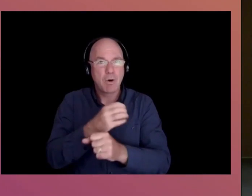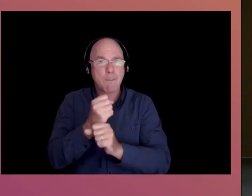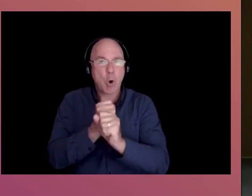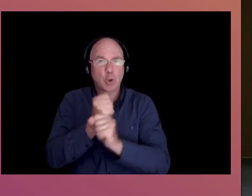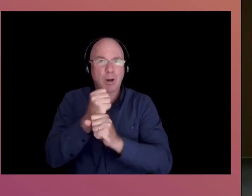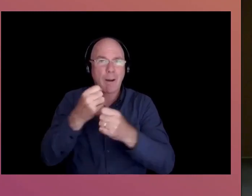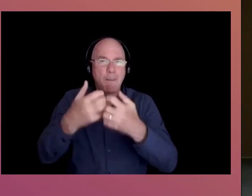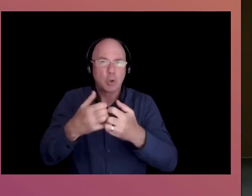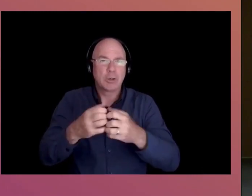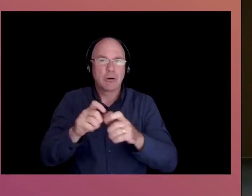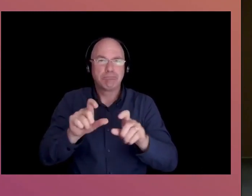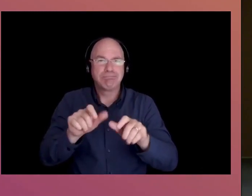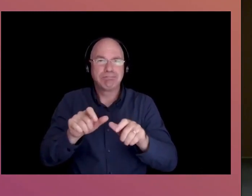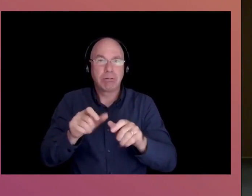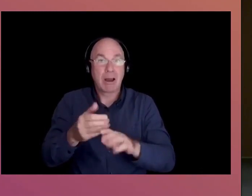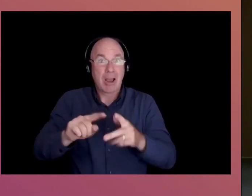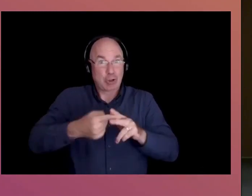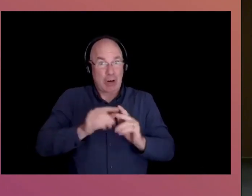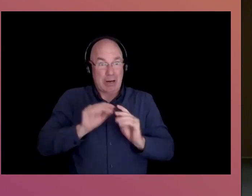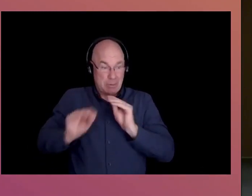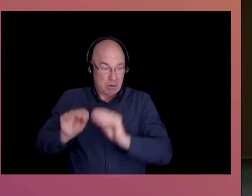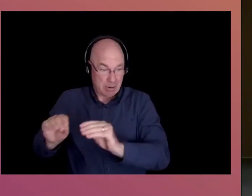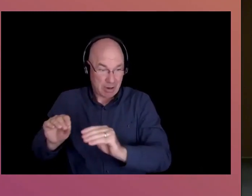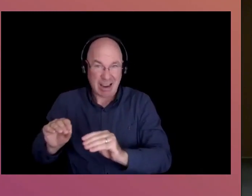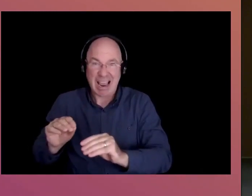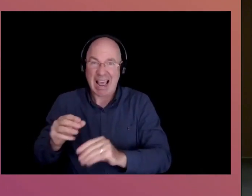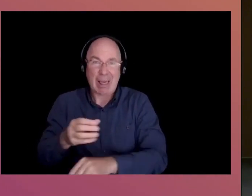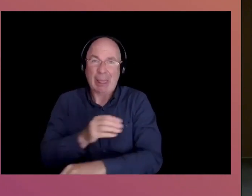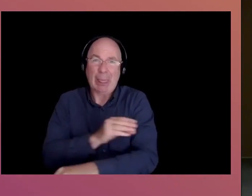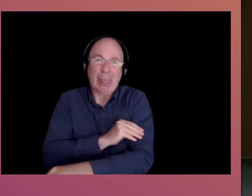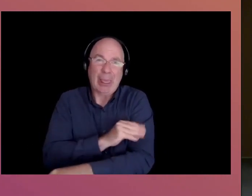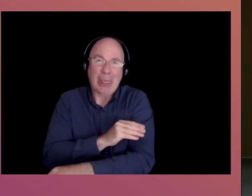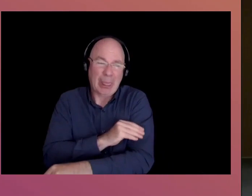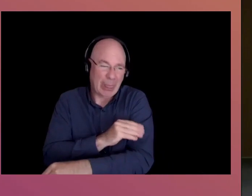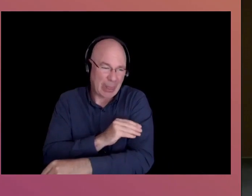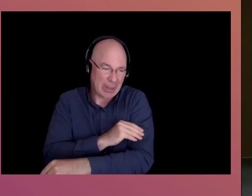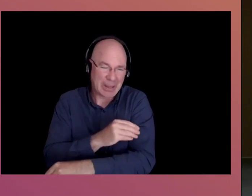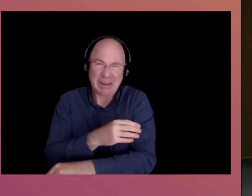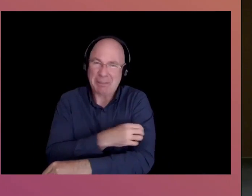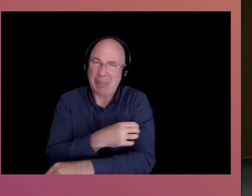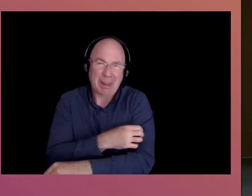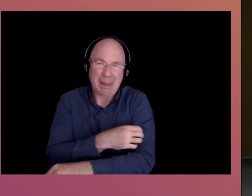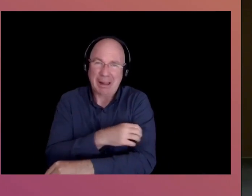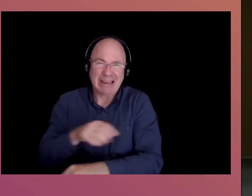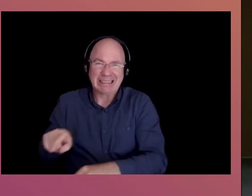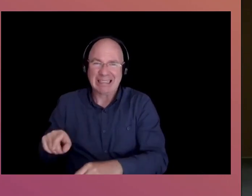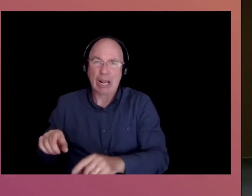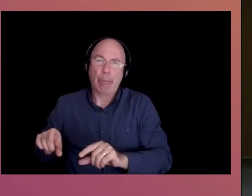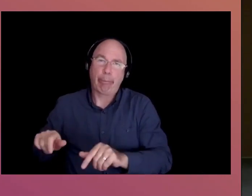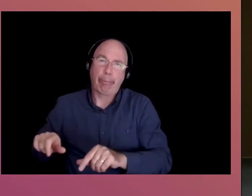that strong. It was a little bit weaker, so it moved